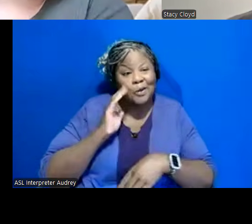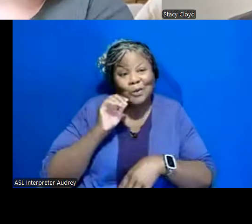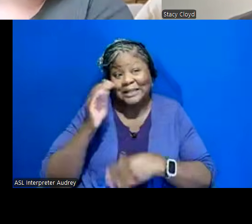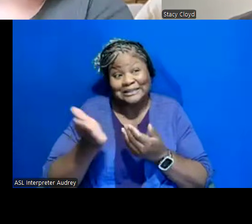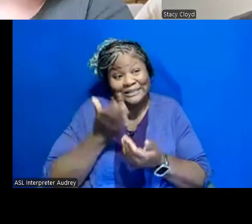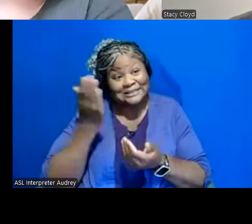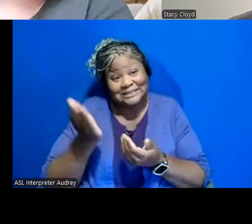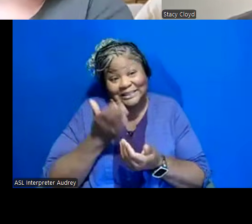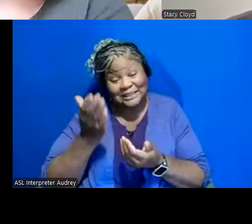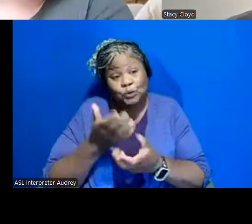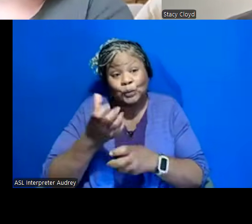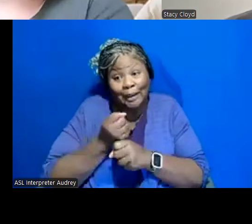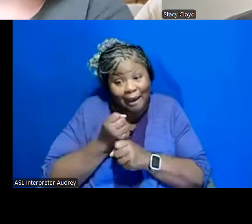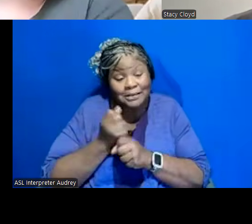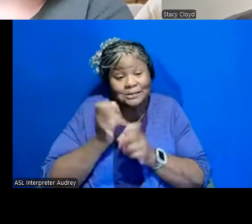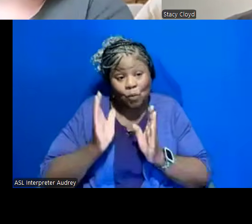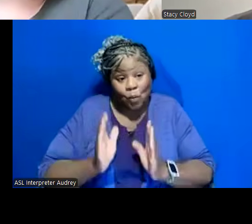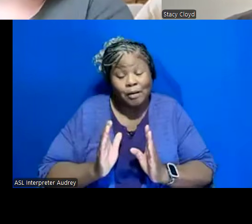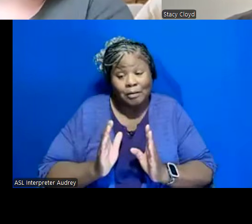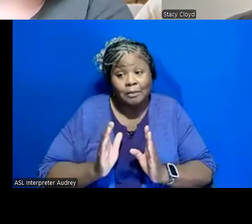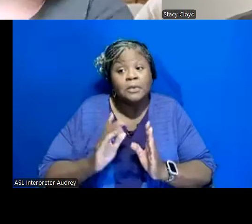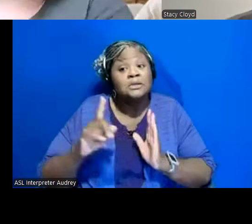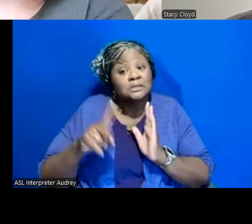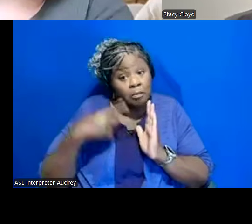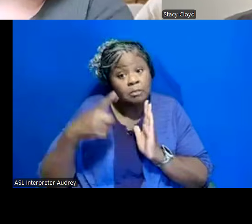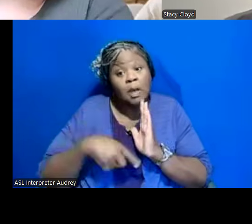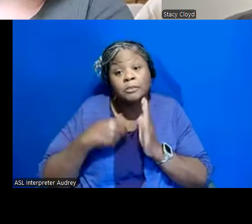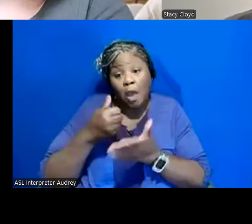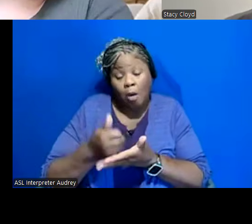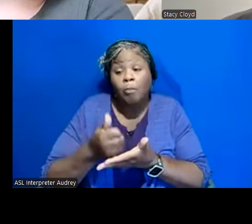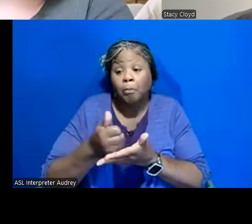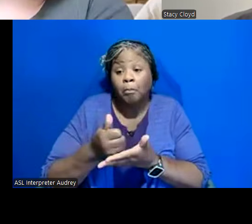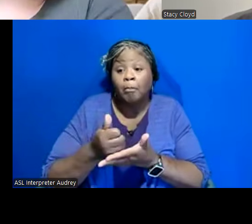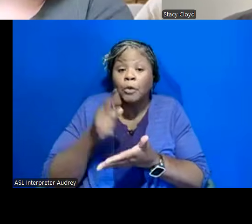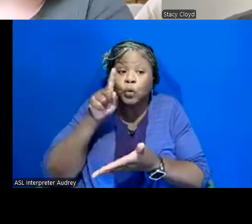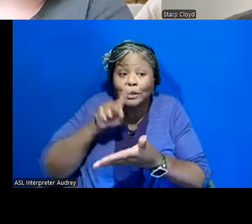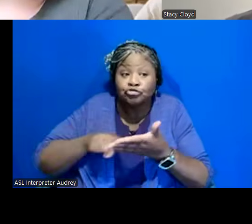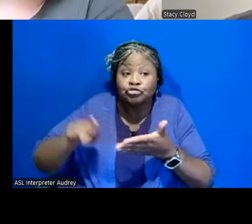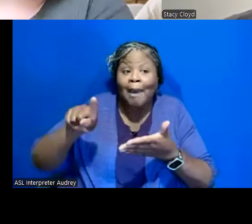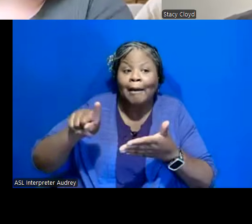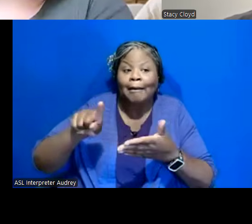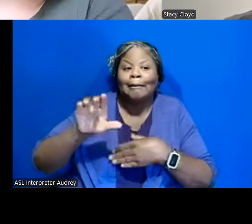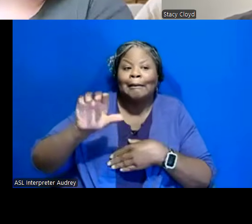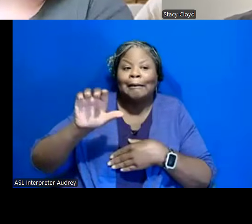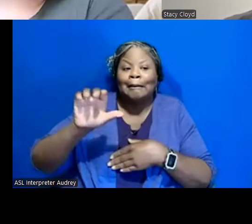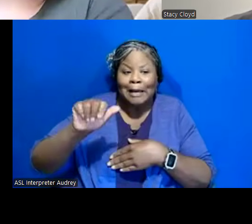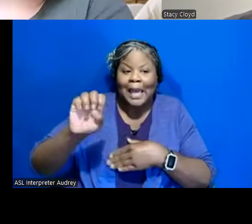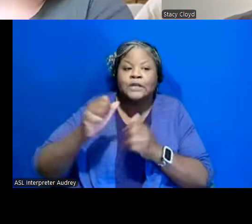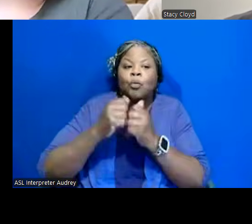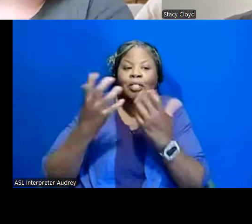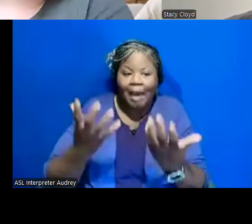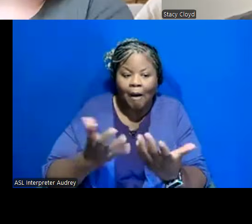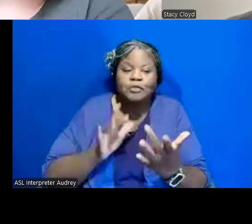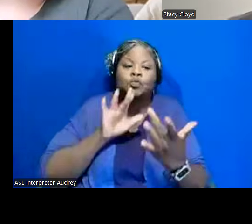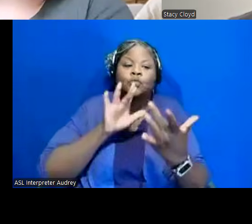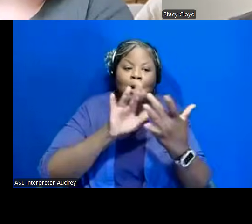that for representatives, can sometimes be helpful because you can check the status of a case without having to